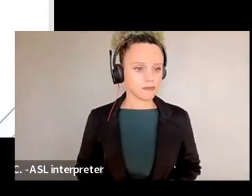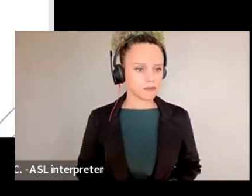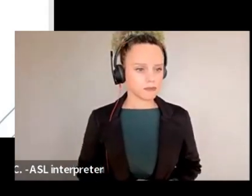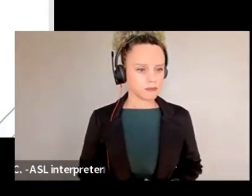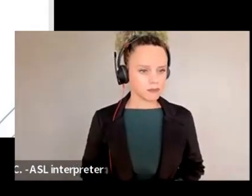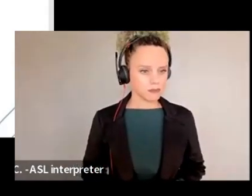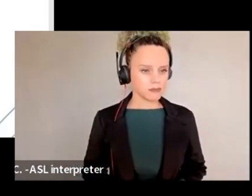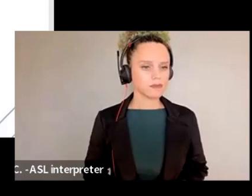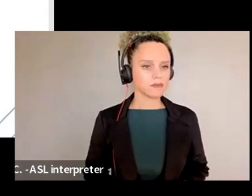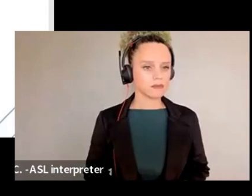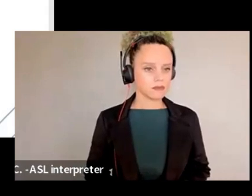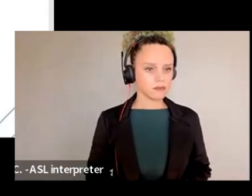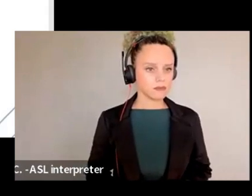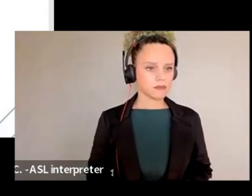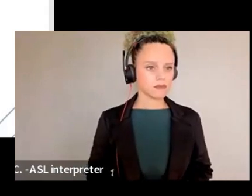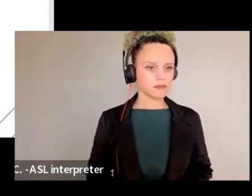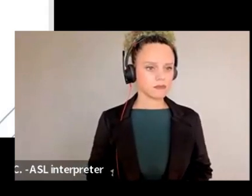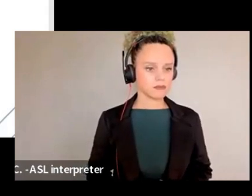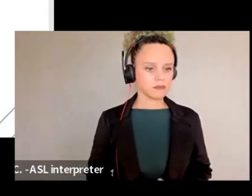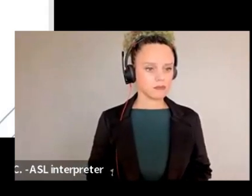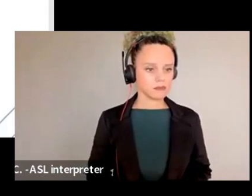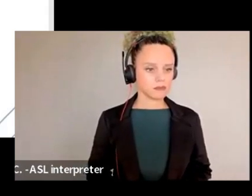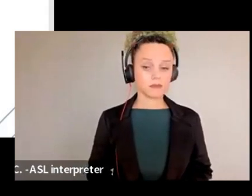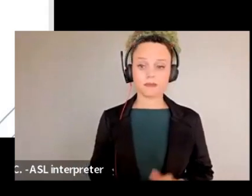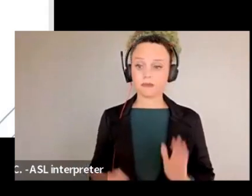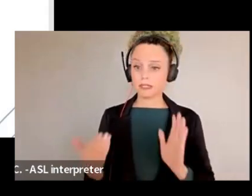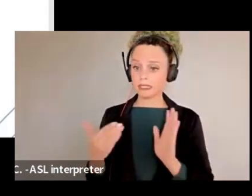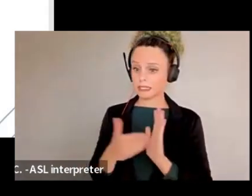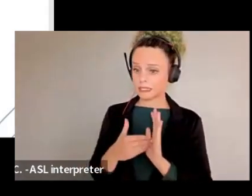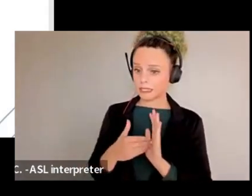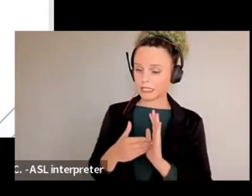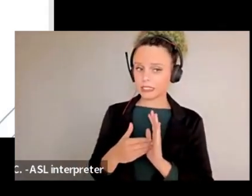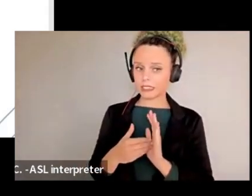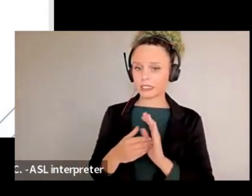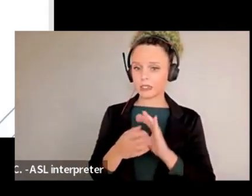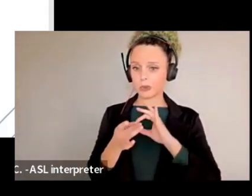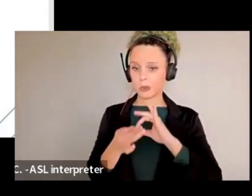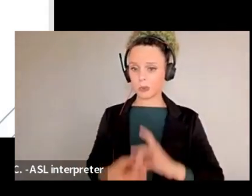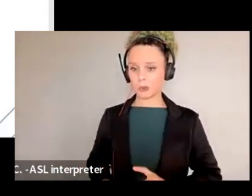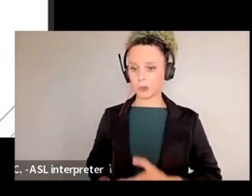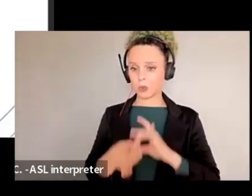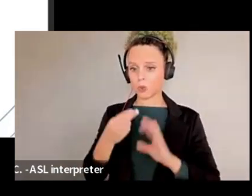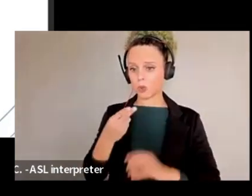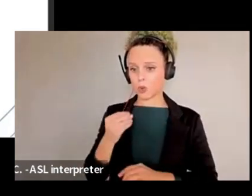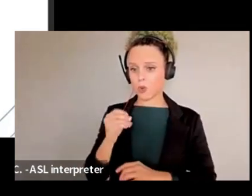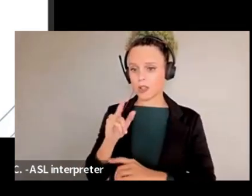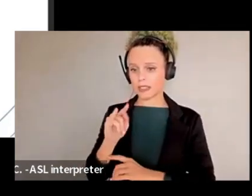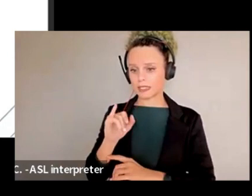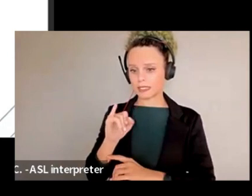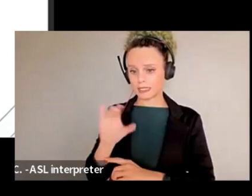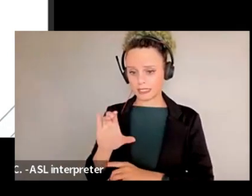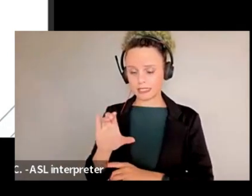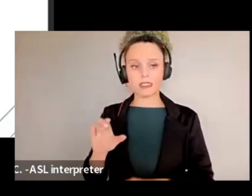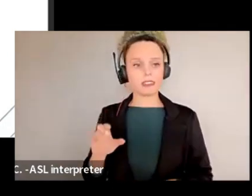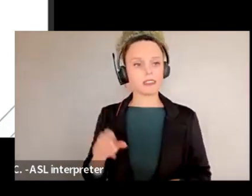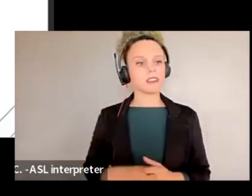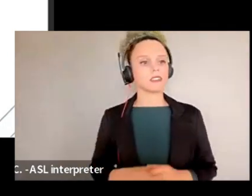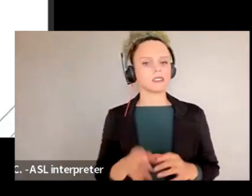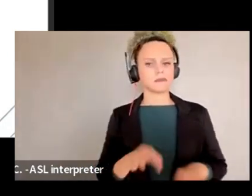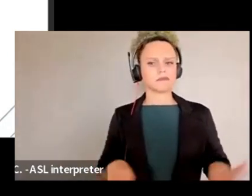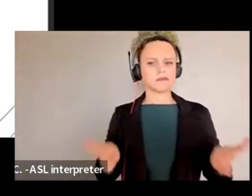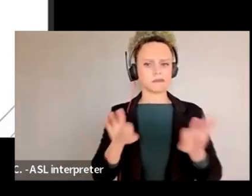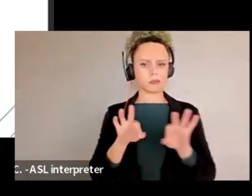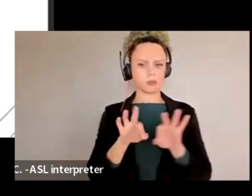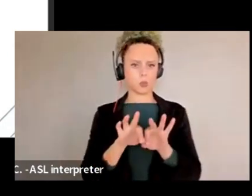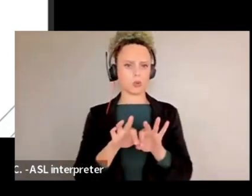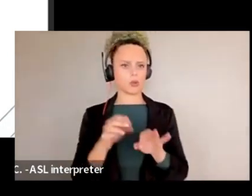that's got to be your starting point. So you can go to the next slide now. Thank you. And again, like I